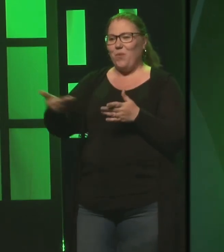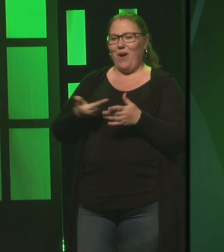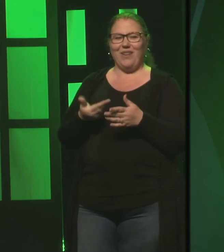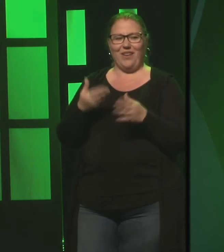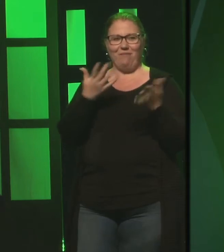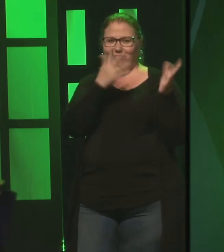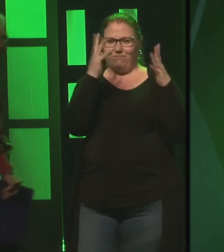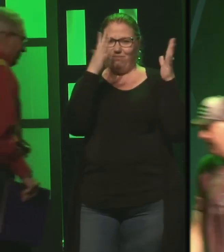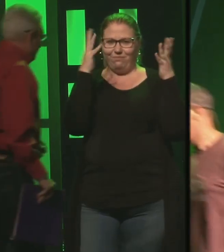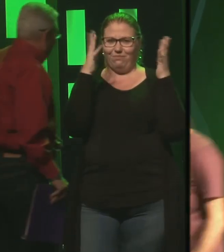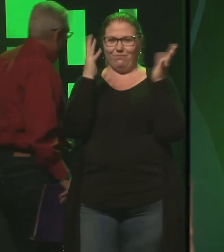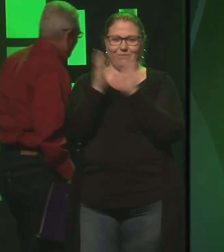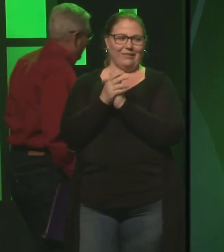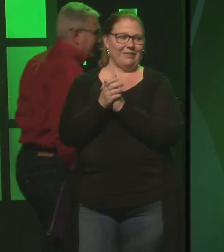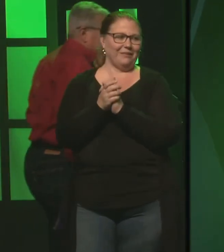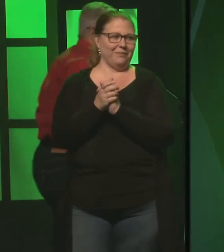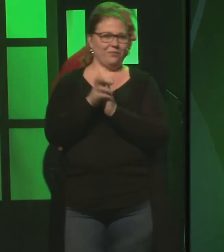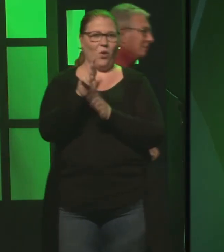great big hand.